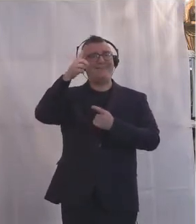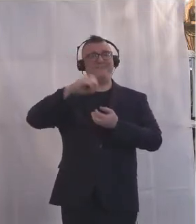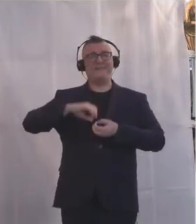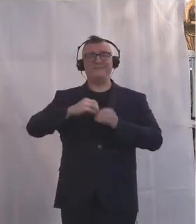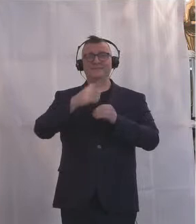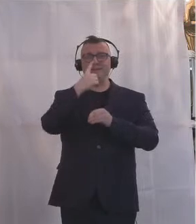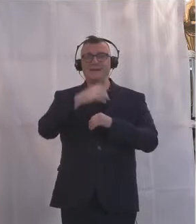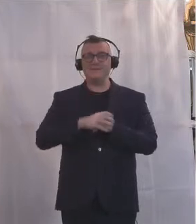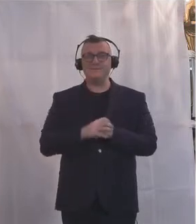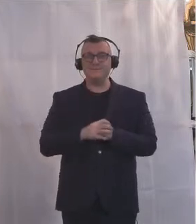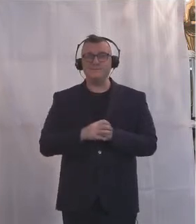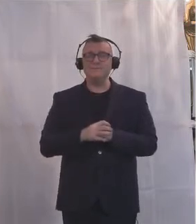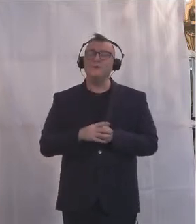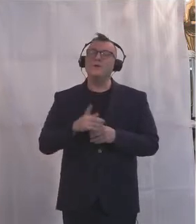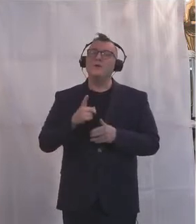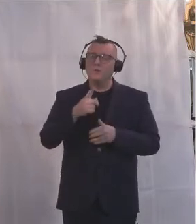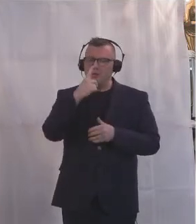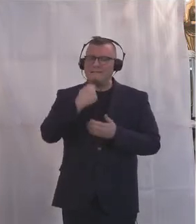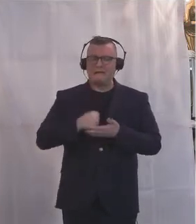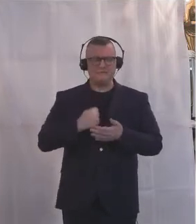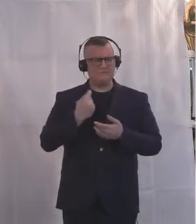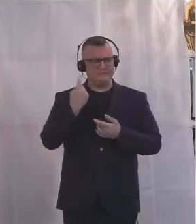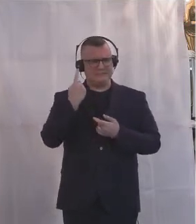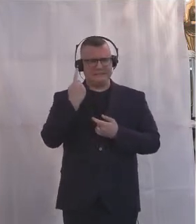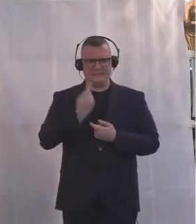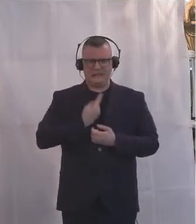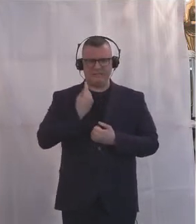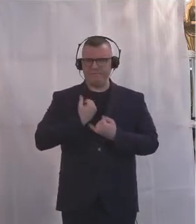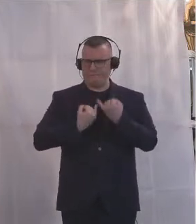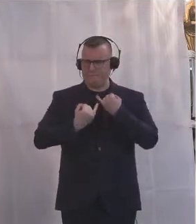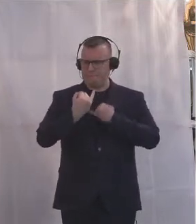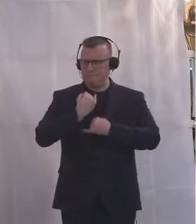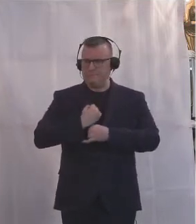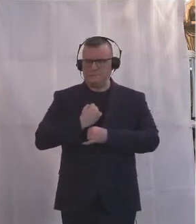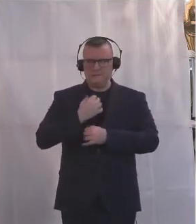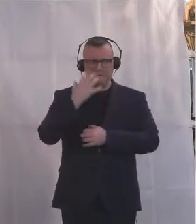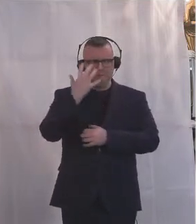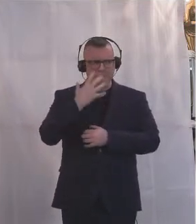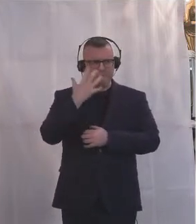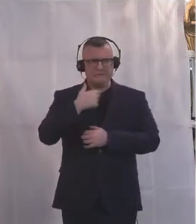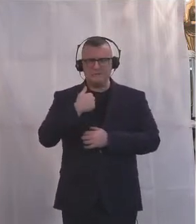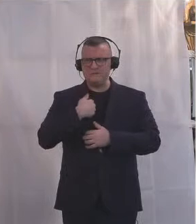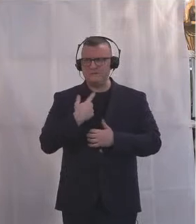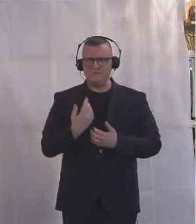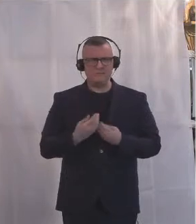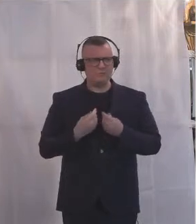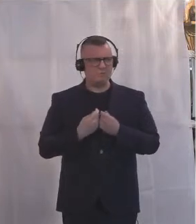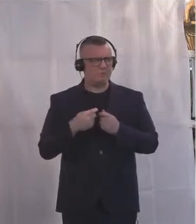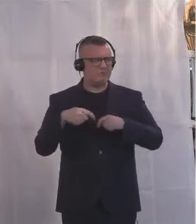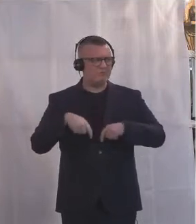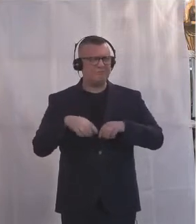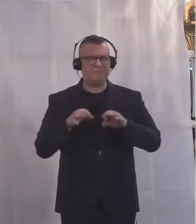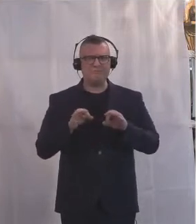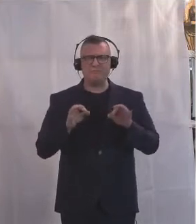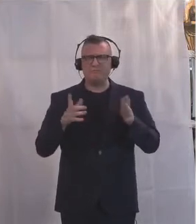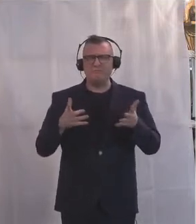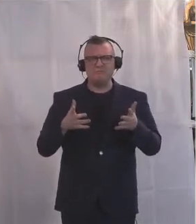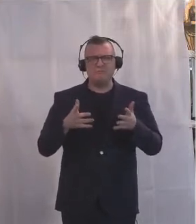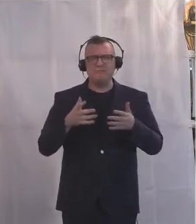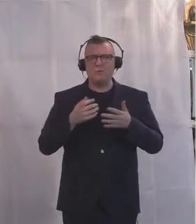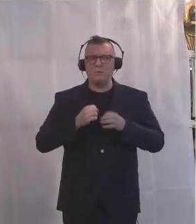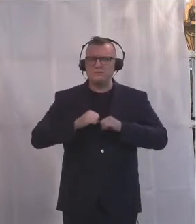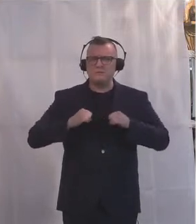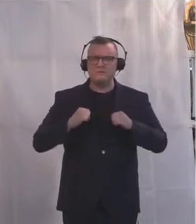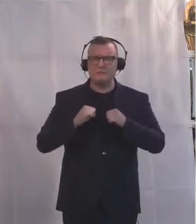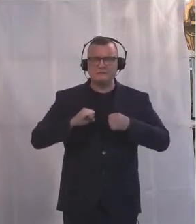can destroy it through fear and self-doubt, but through thinking that we don't deserve to be in a room or we don't deserve to take up the